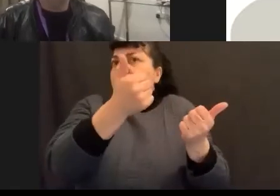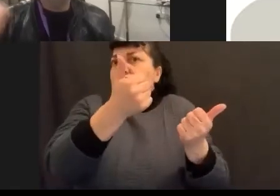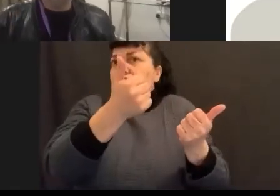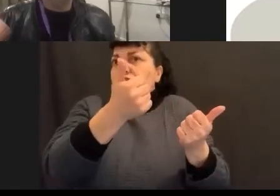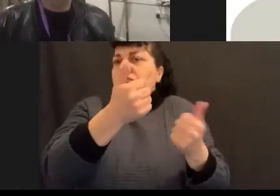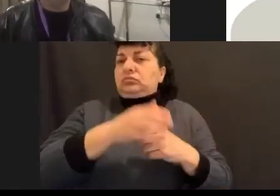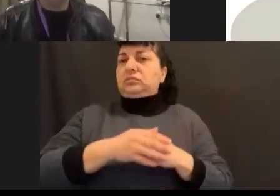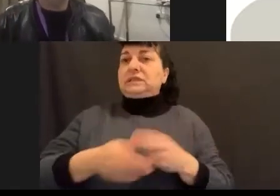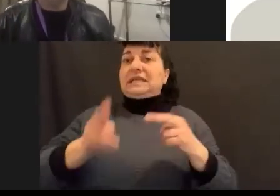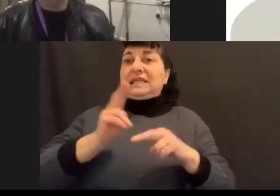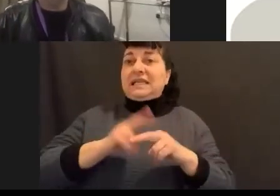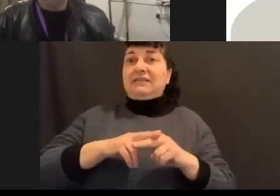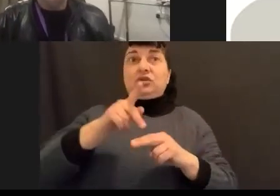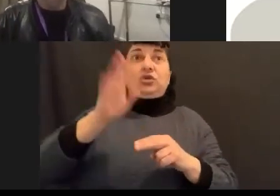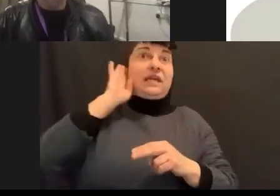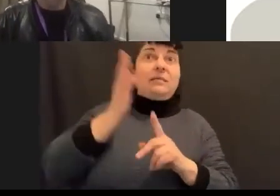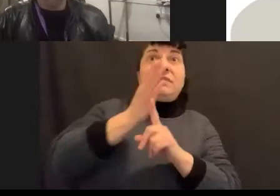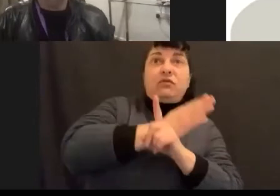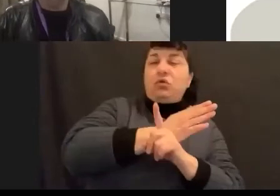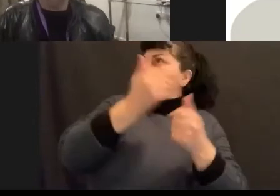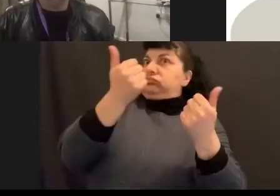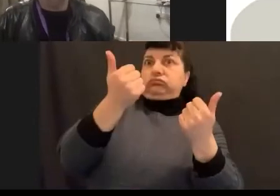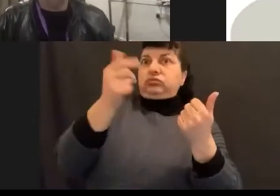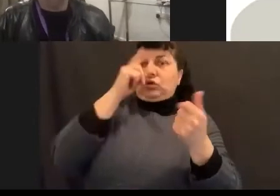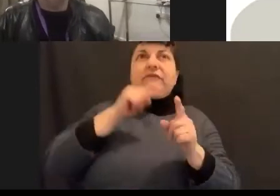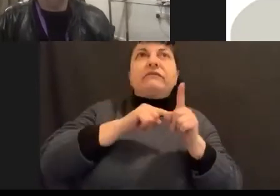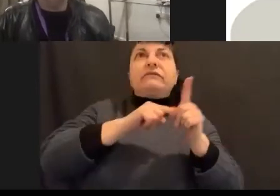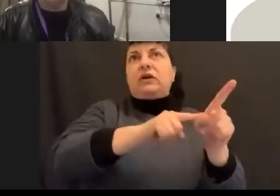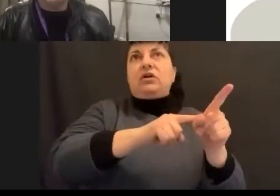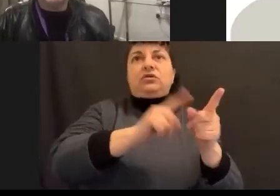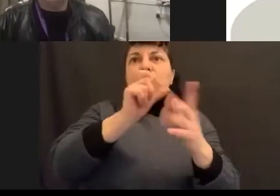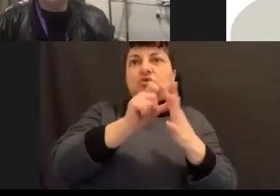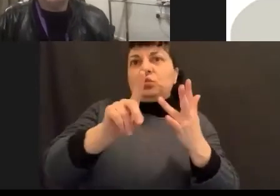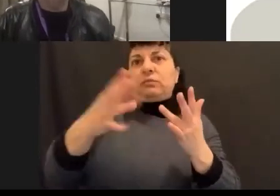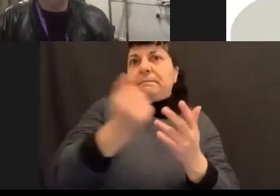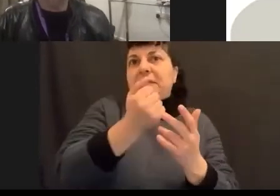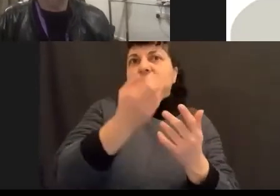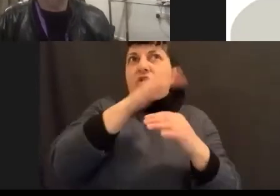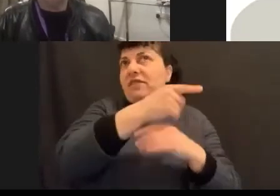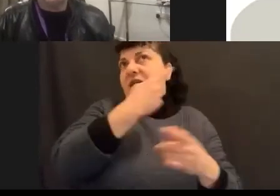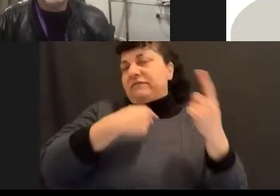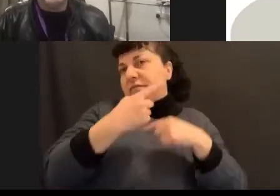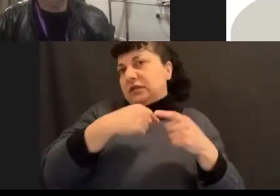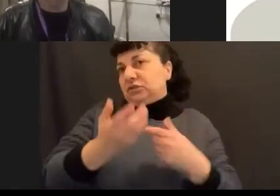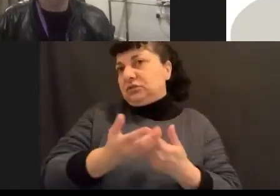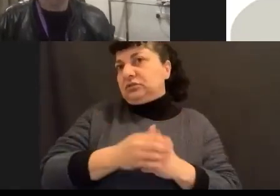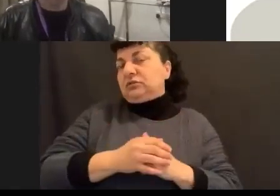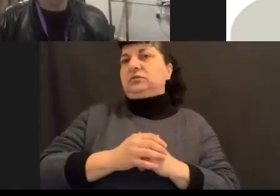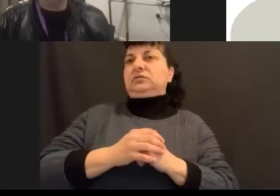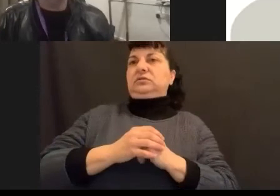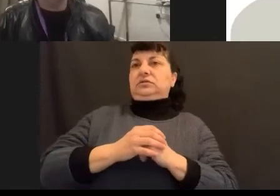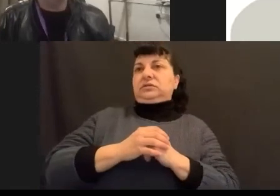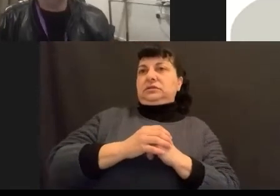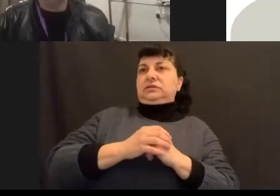act before that information's up there. So if you know something is up and it's reliable source that you have, then act on it yourself